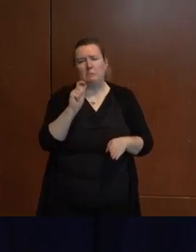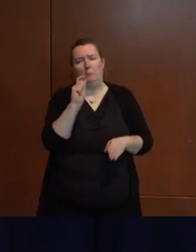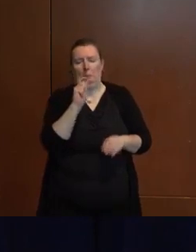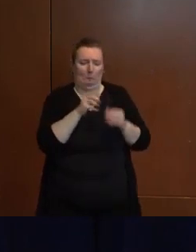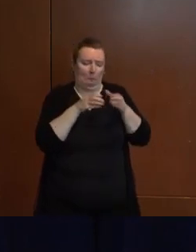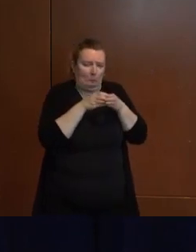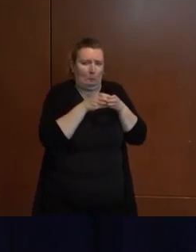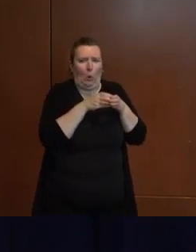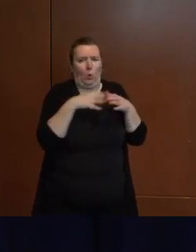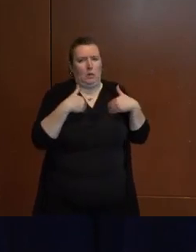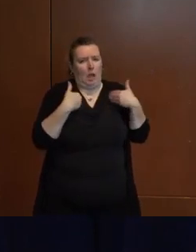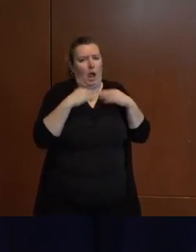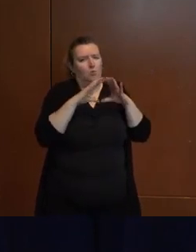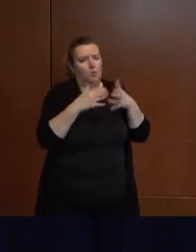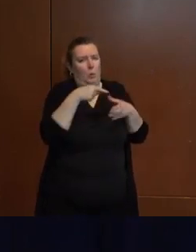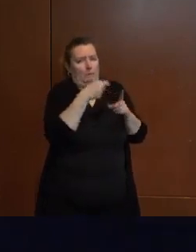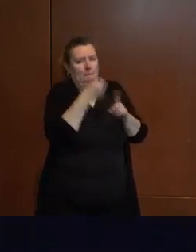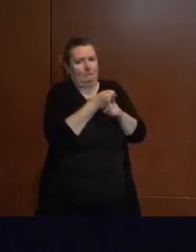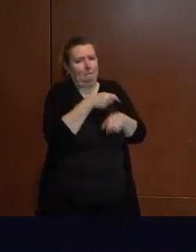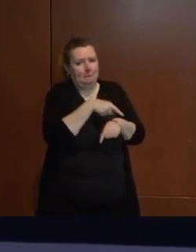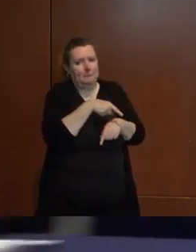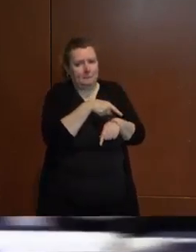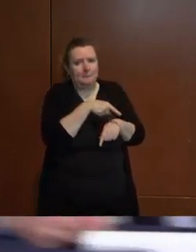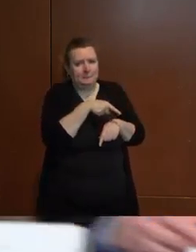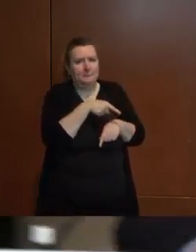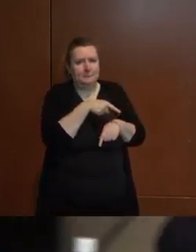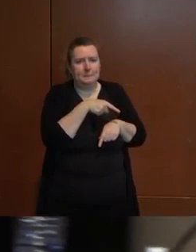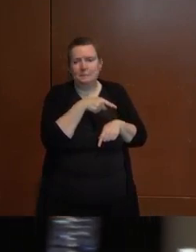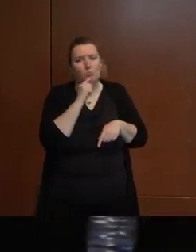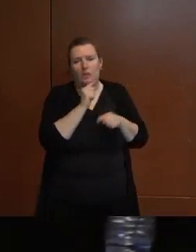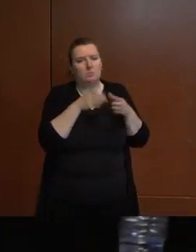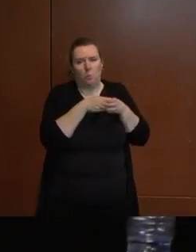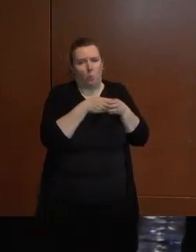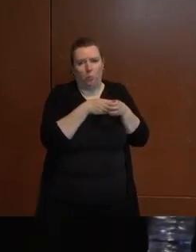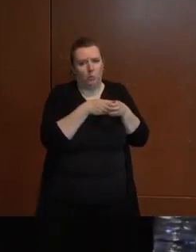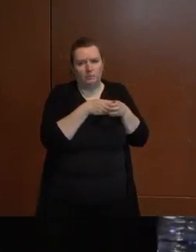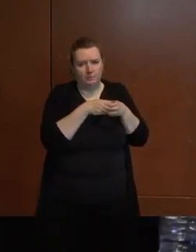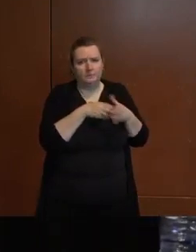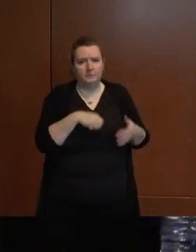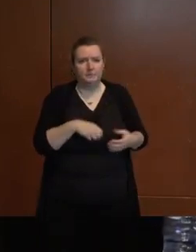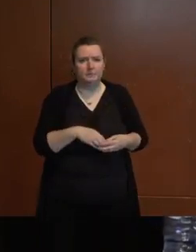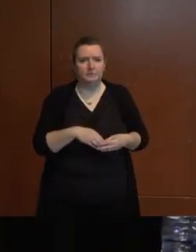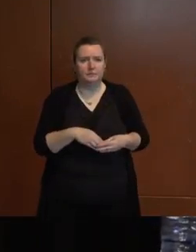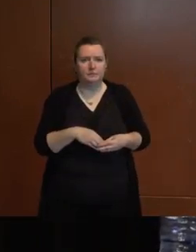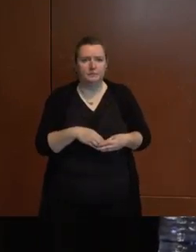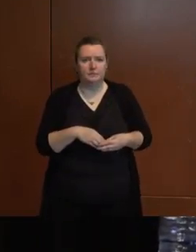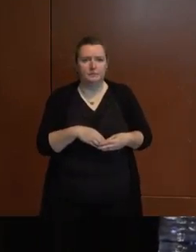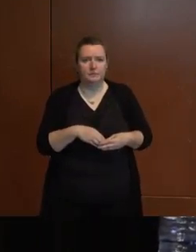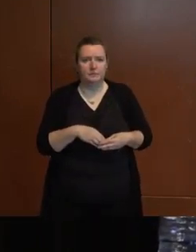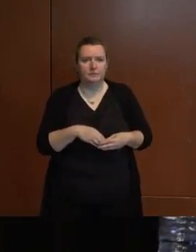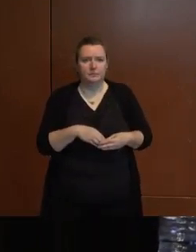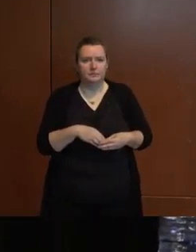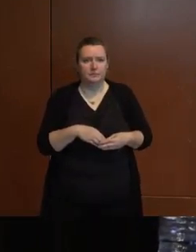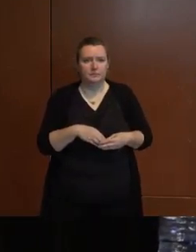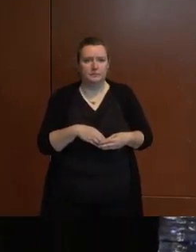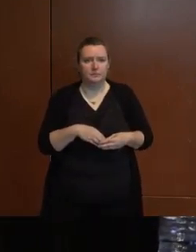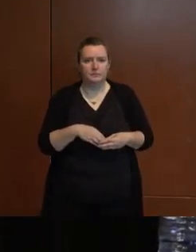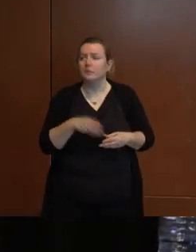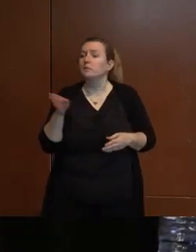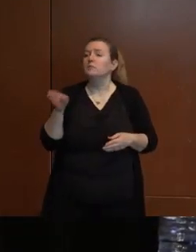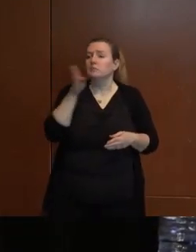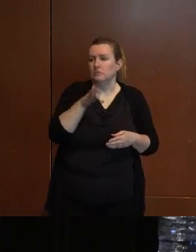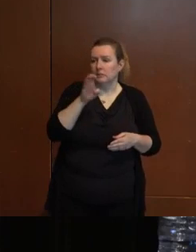at least as far as we know. Well, what we're seeing is similar to what other places are seeing. In the very young age